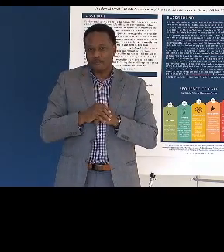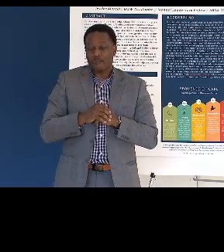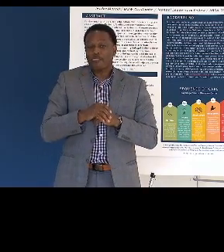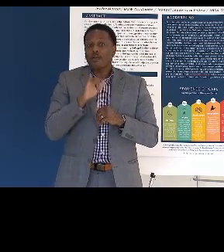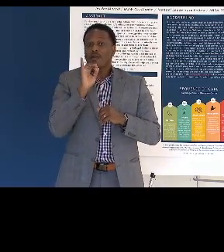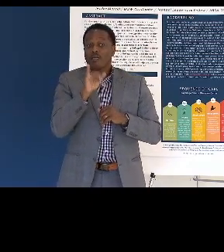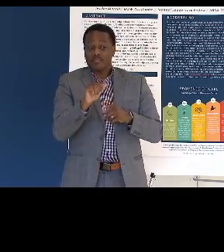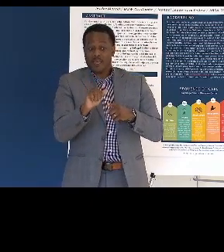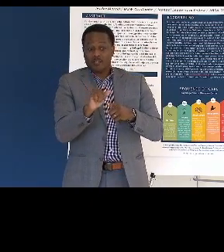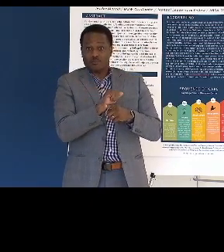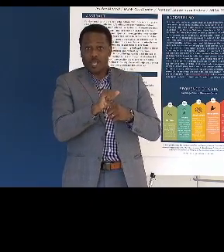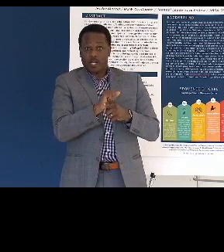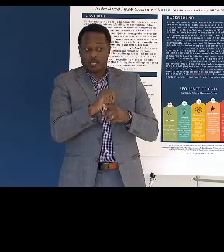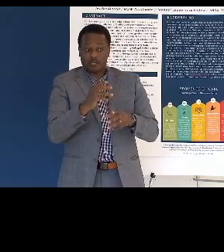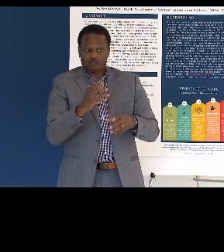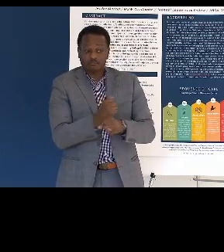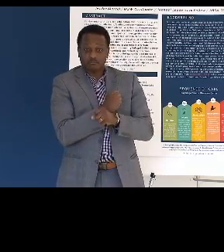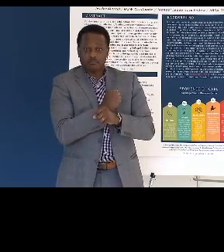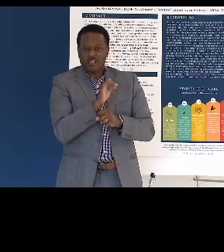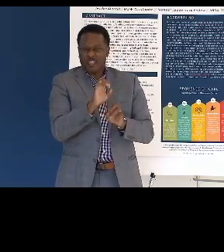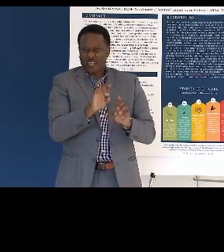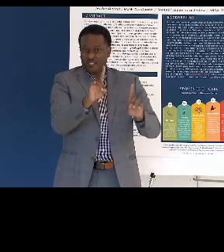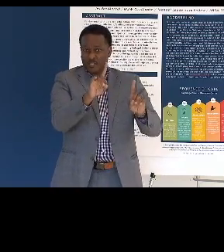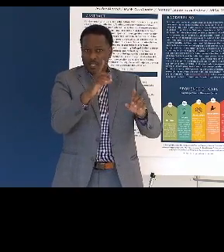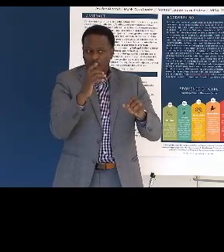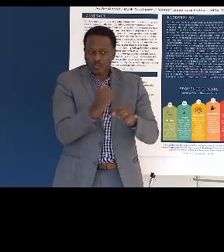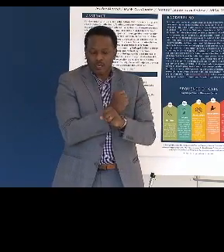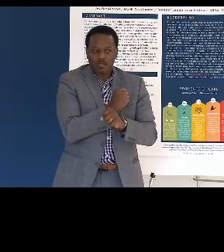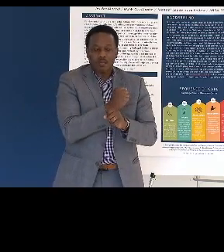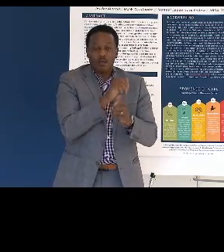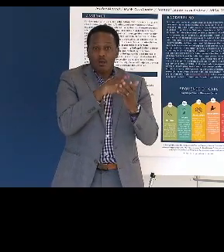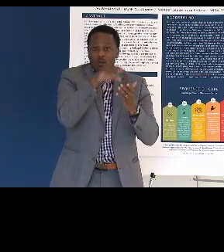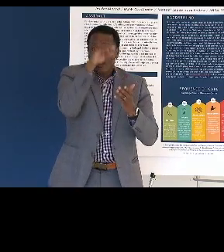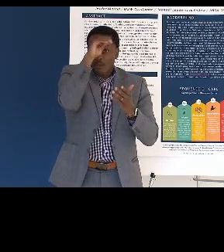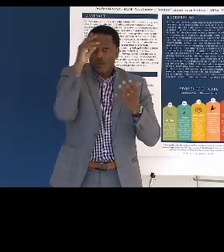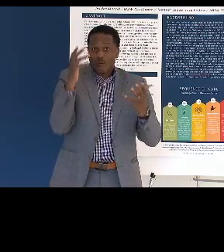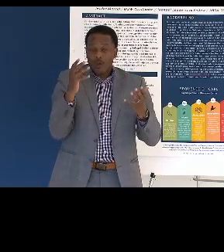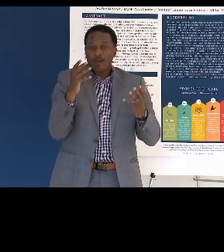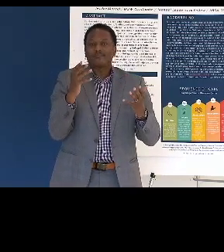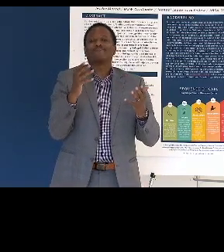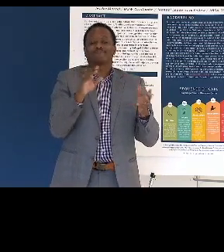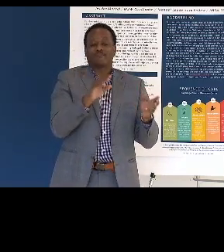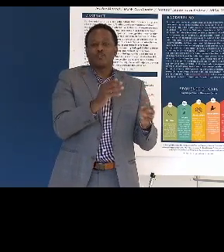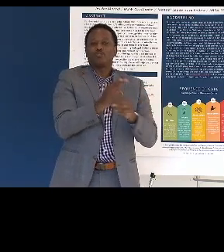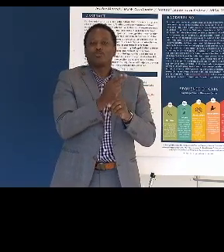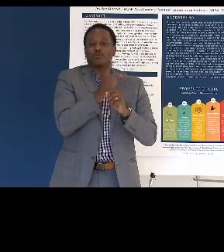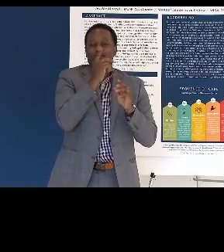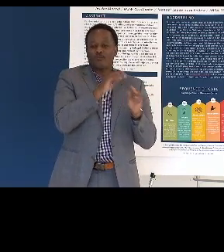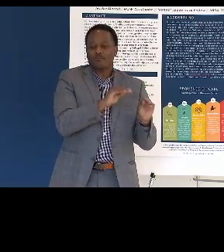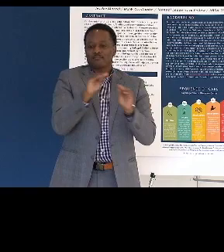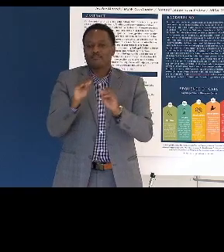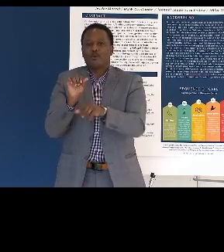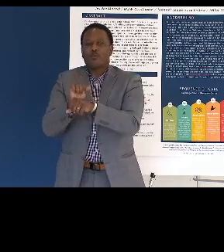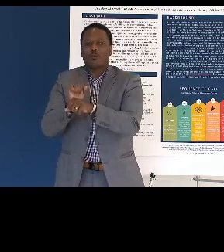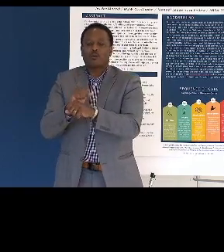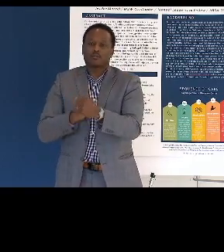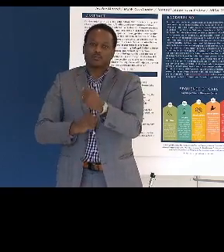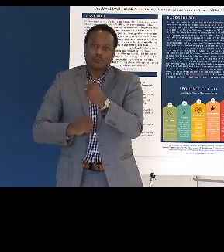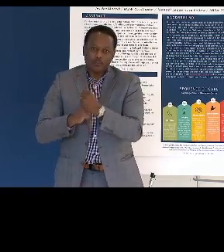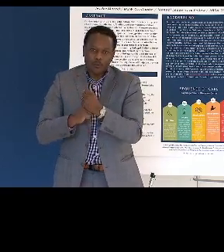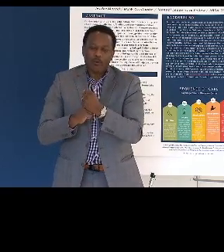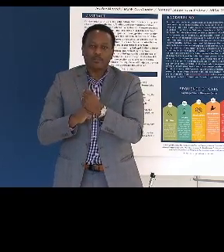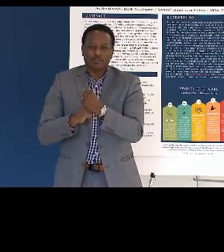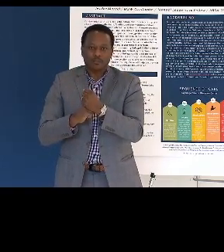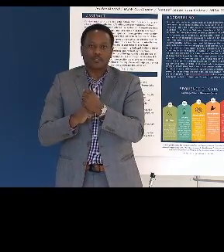they have obtained, this education that they have obtained, what they do is they will take that and work as a support